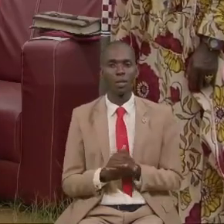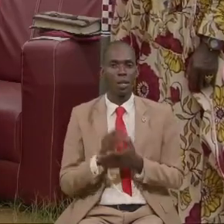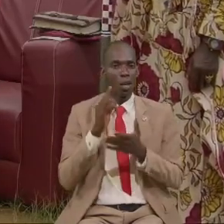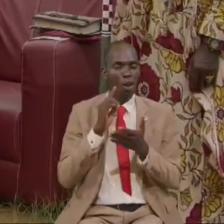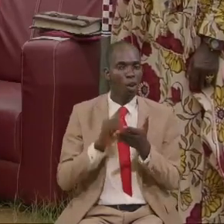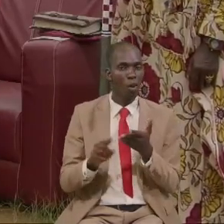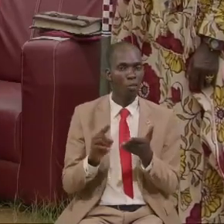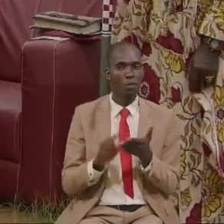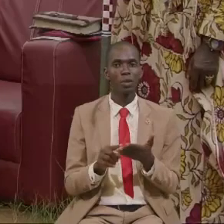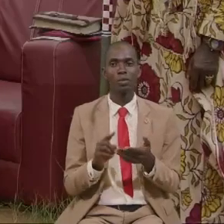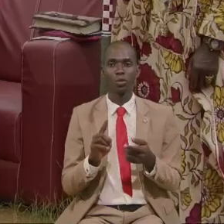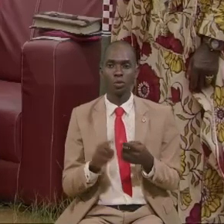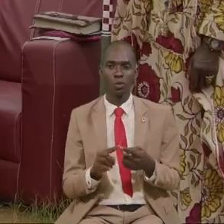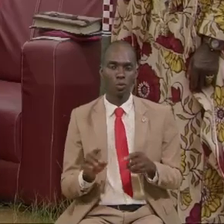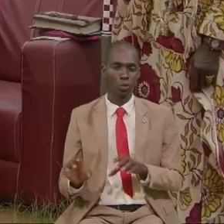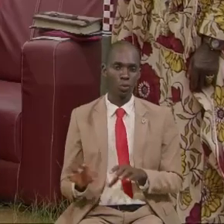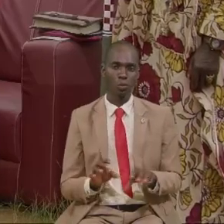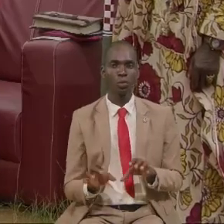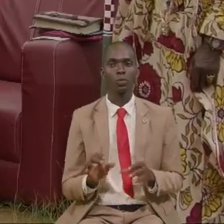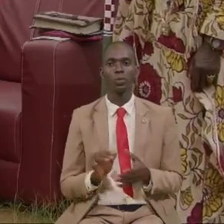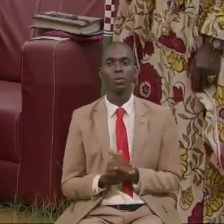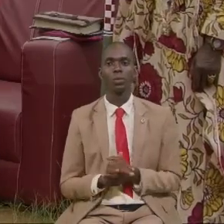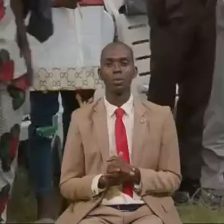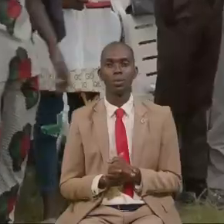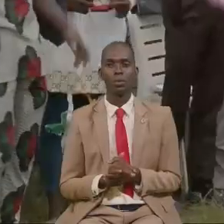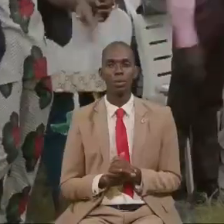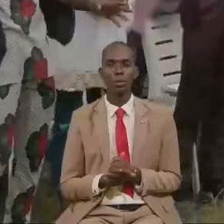Observe to do.